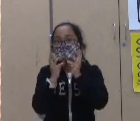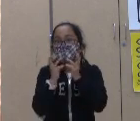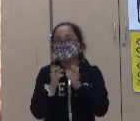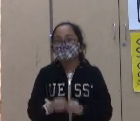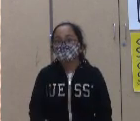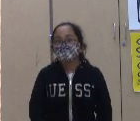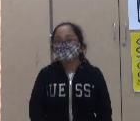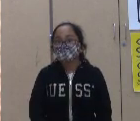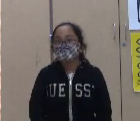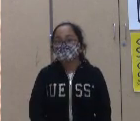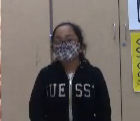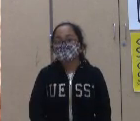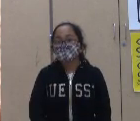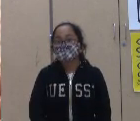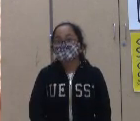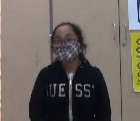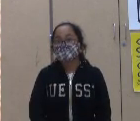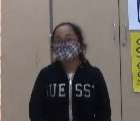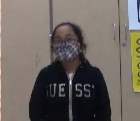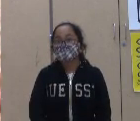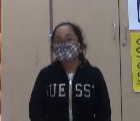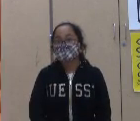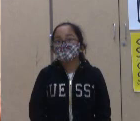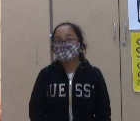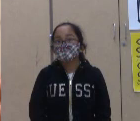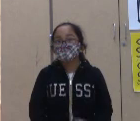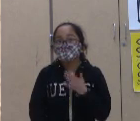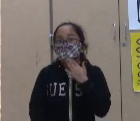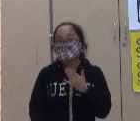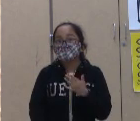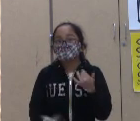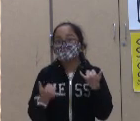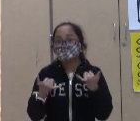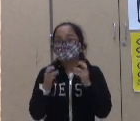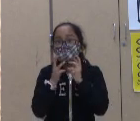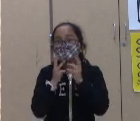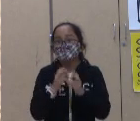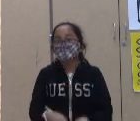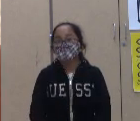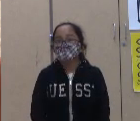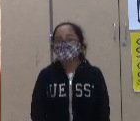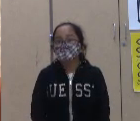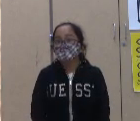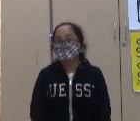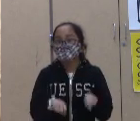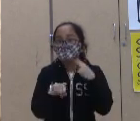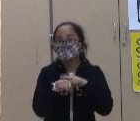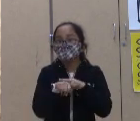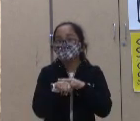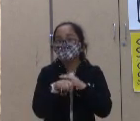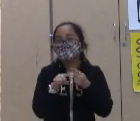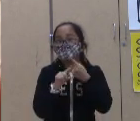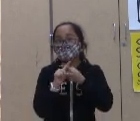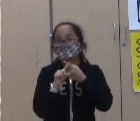John Rolfe introduced tobacco in the 1612s. Which became a major cash crop for Virginia because Europe got addicted to